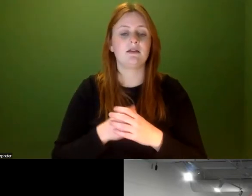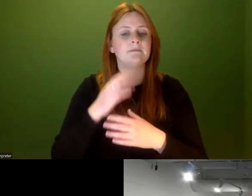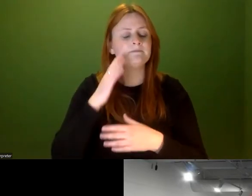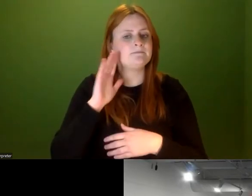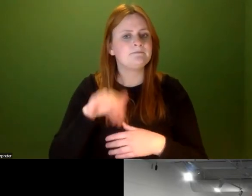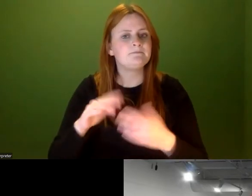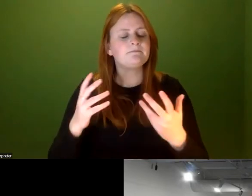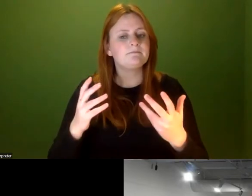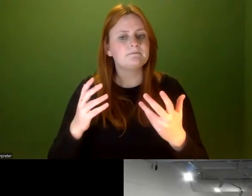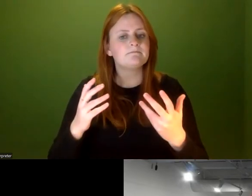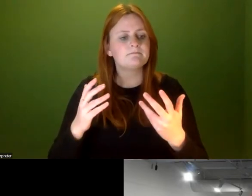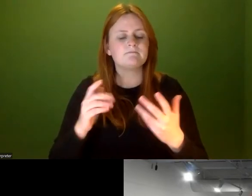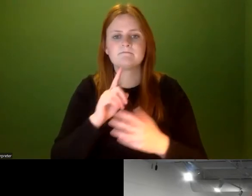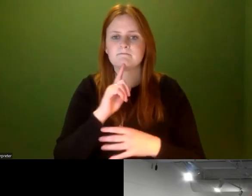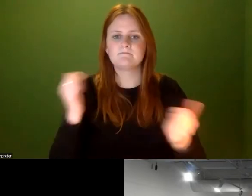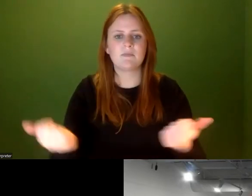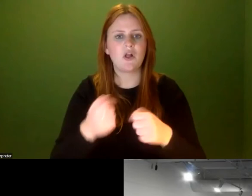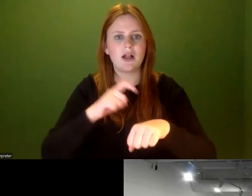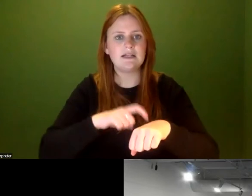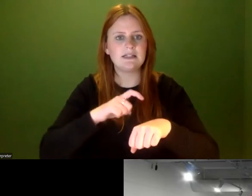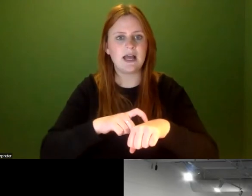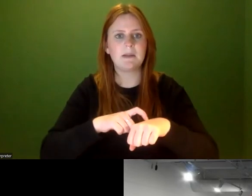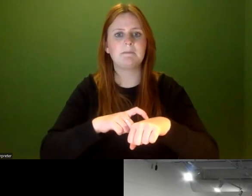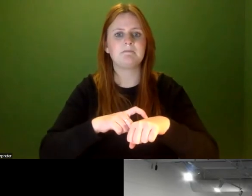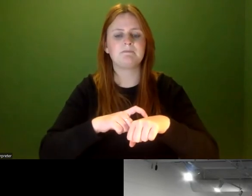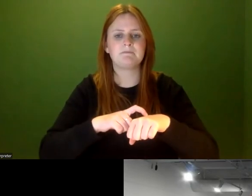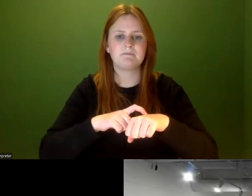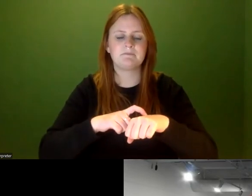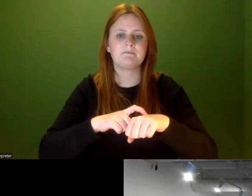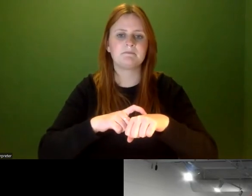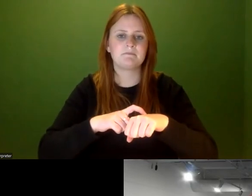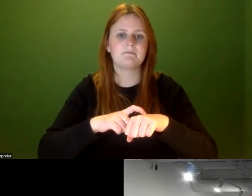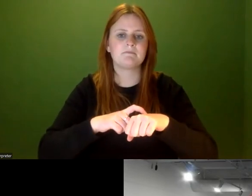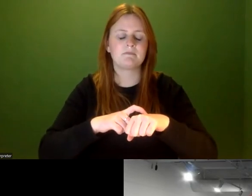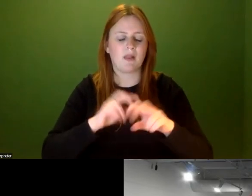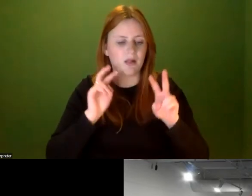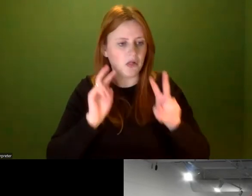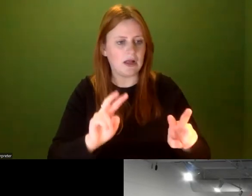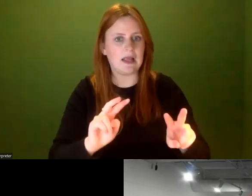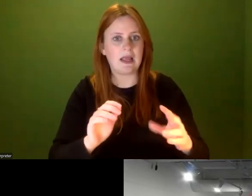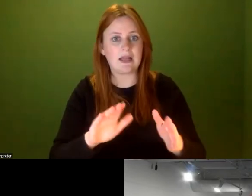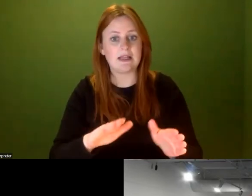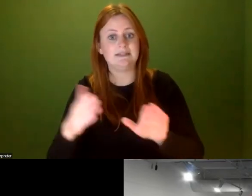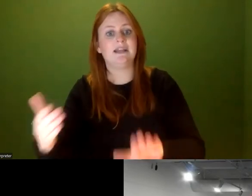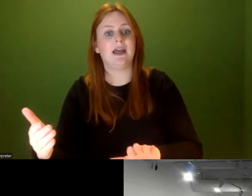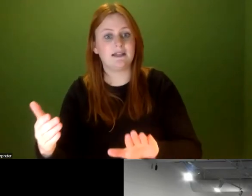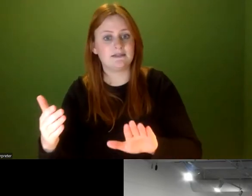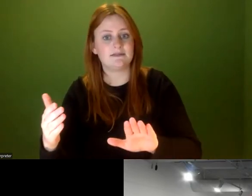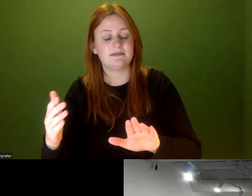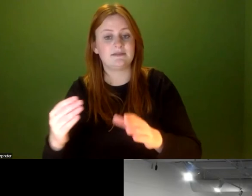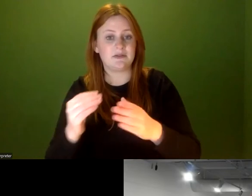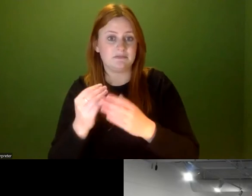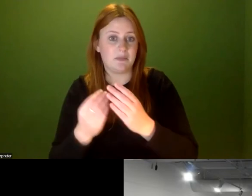of time probably looking way too closely at dead plant life. I sometimes feel like,